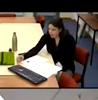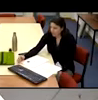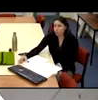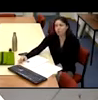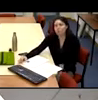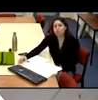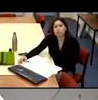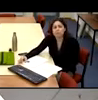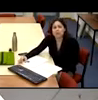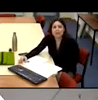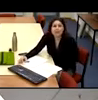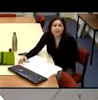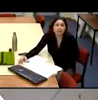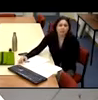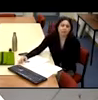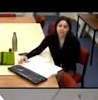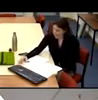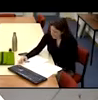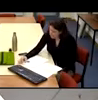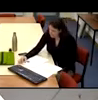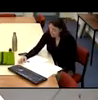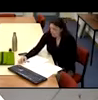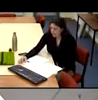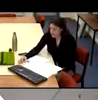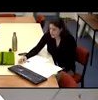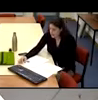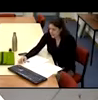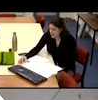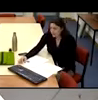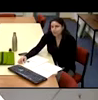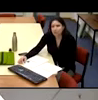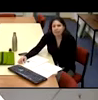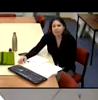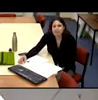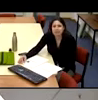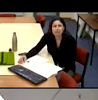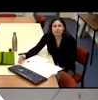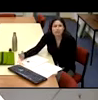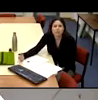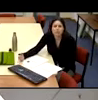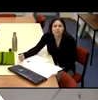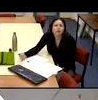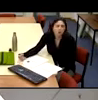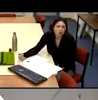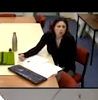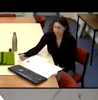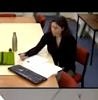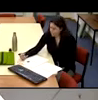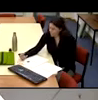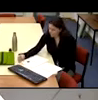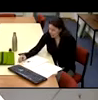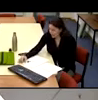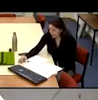the refugee quota that drew on a particular narrative of New Zealand identity and nationhood, that is, New Zealand as a warm,